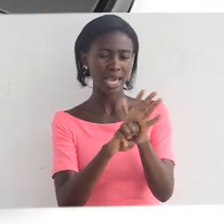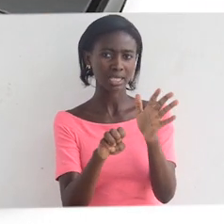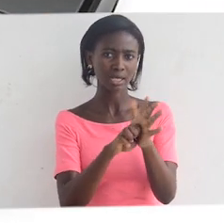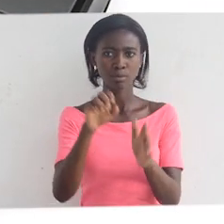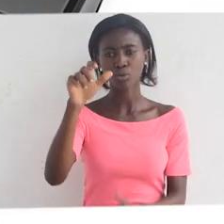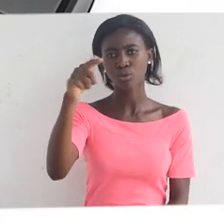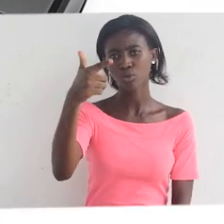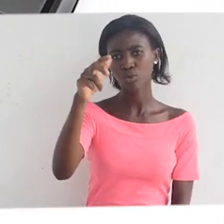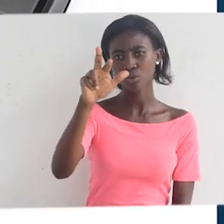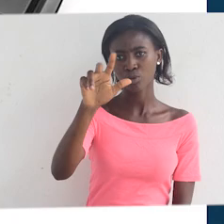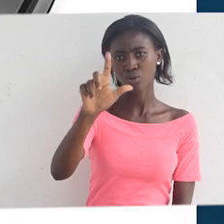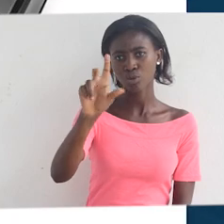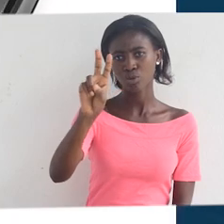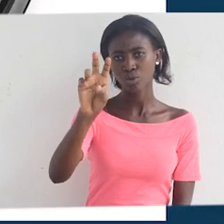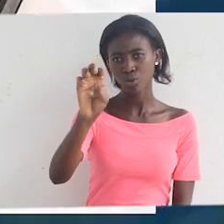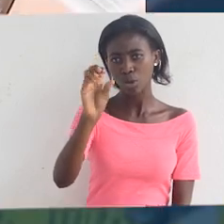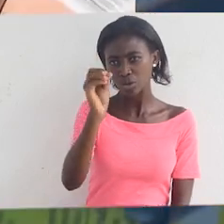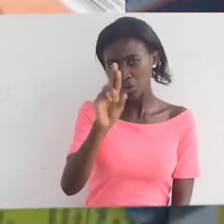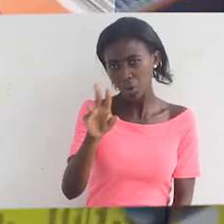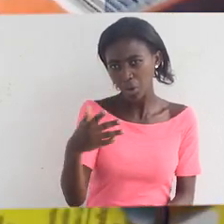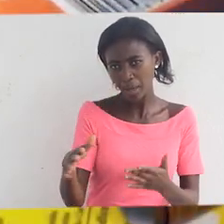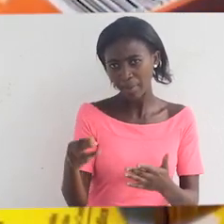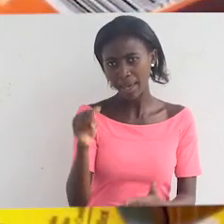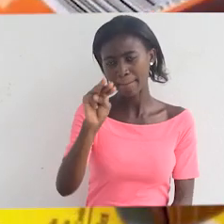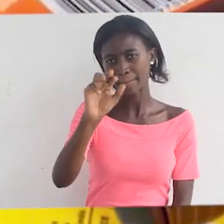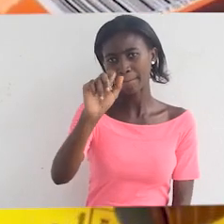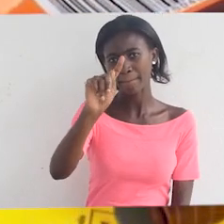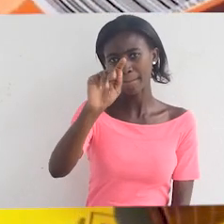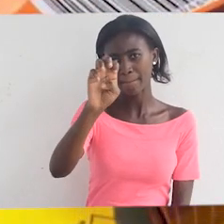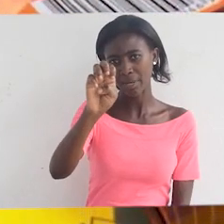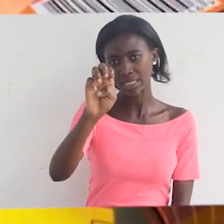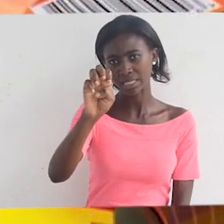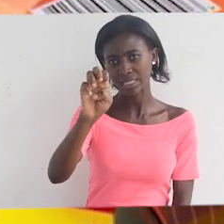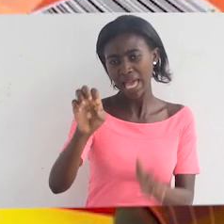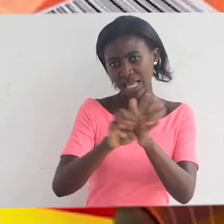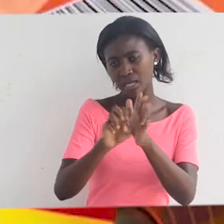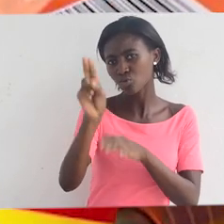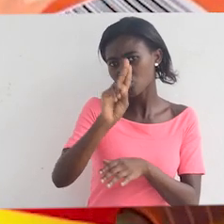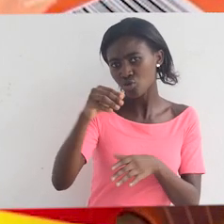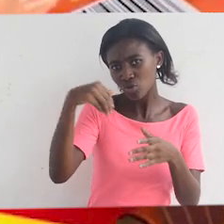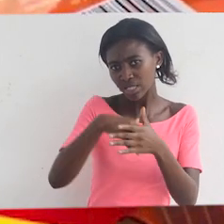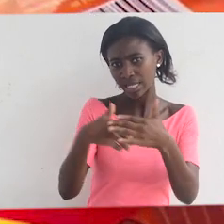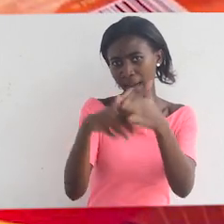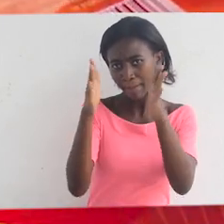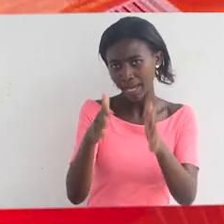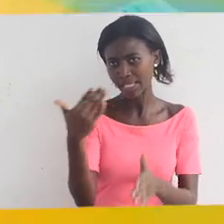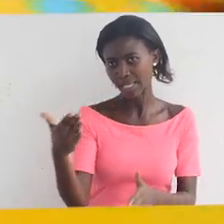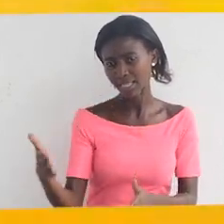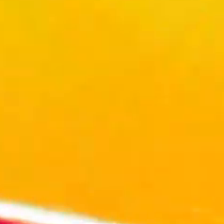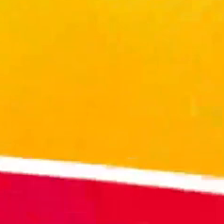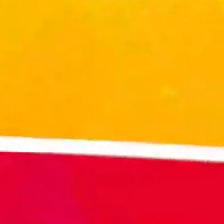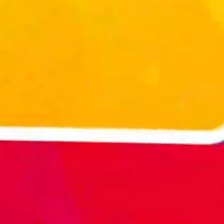can be gloss or matte. This is mostly used in packaging.